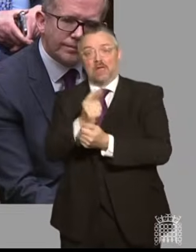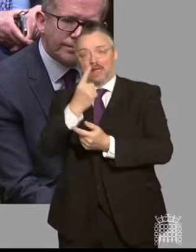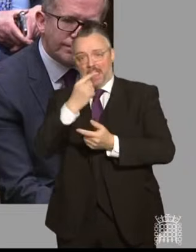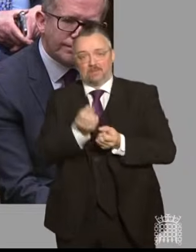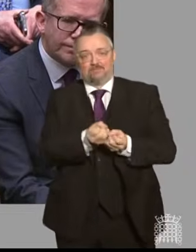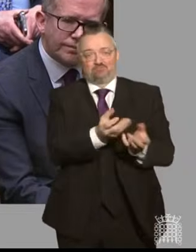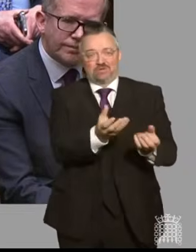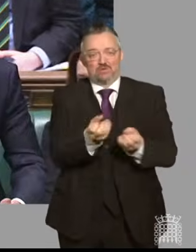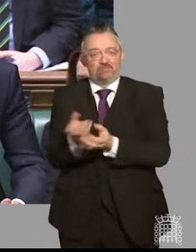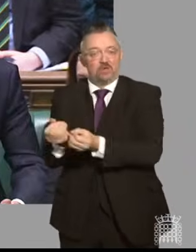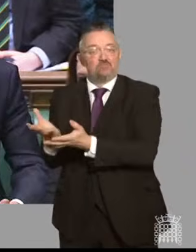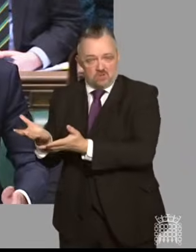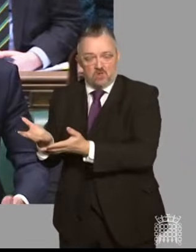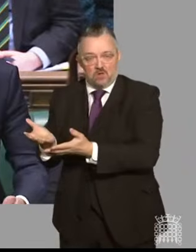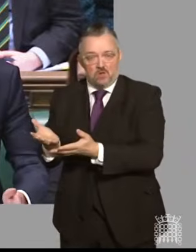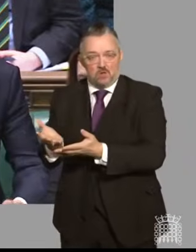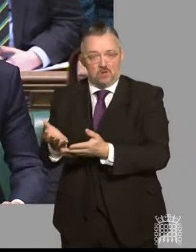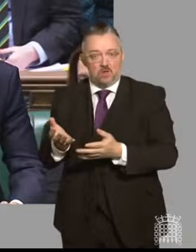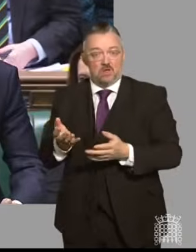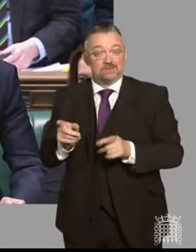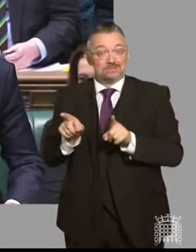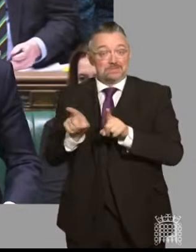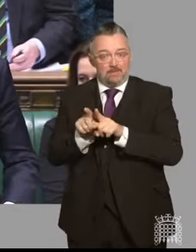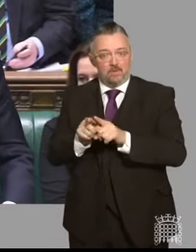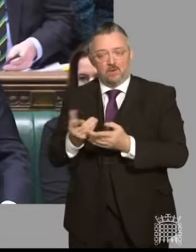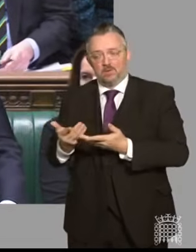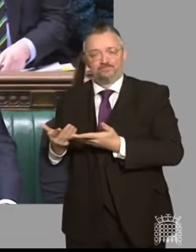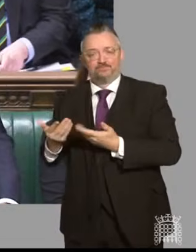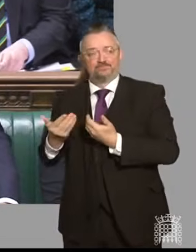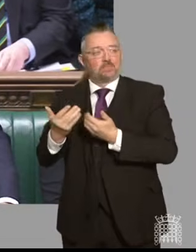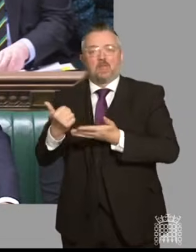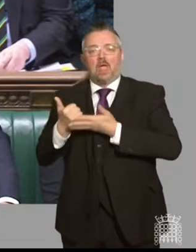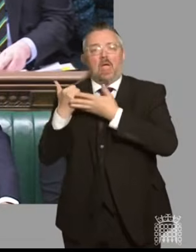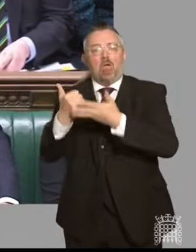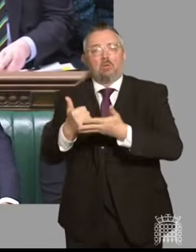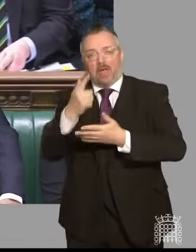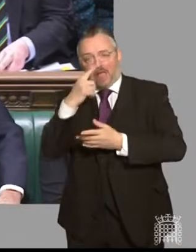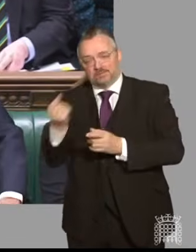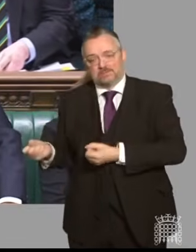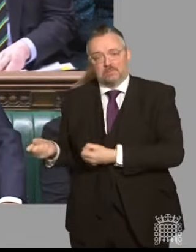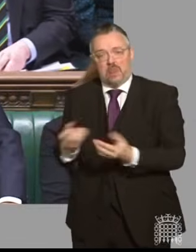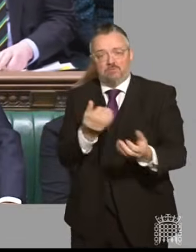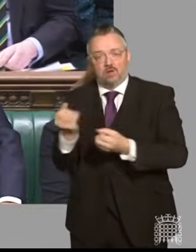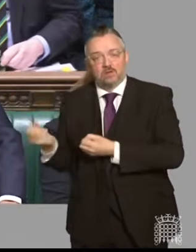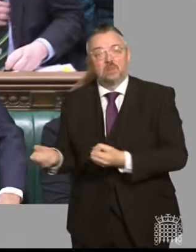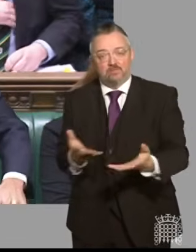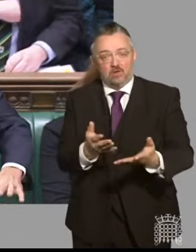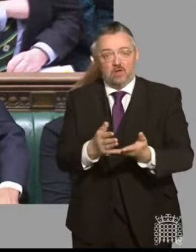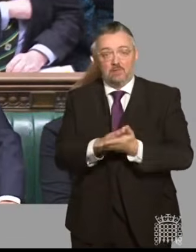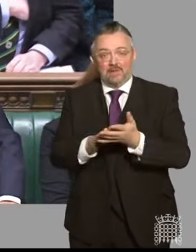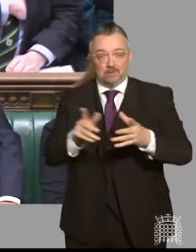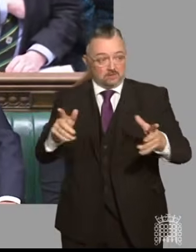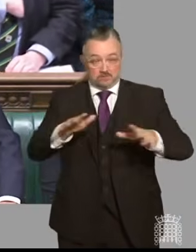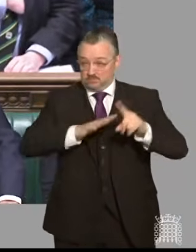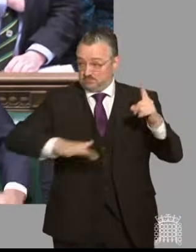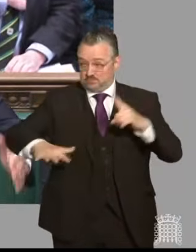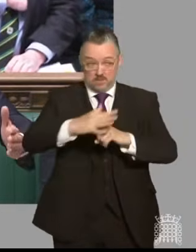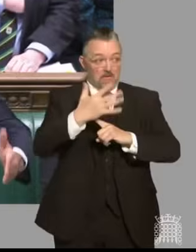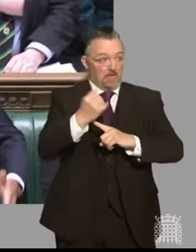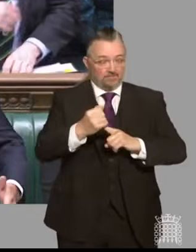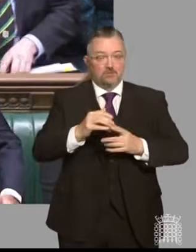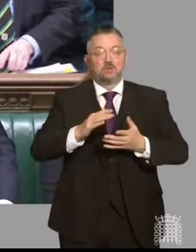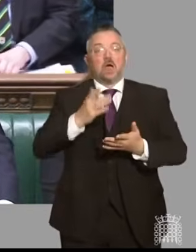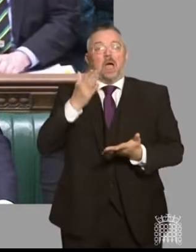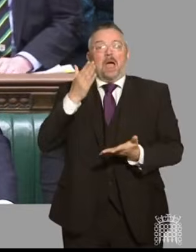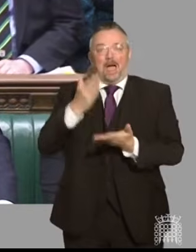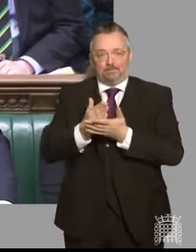more aid into Gaza to create the conditions for a genuinely sustainable ceasefire. That is the position that is shared by our allies.